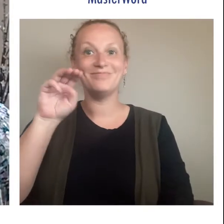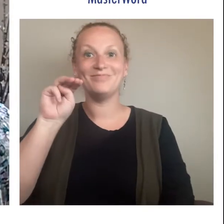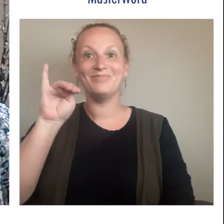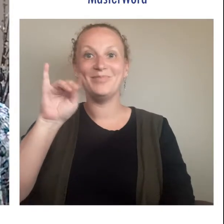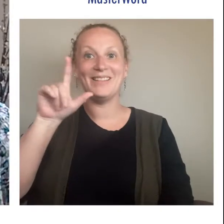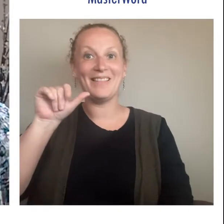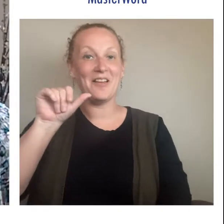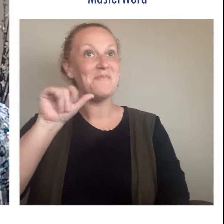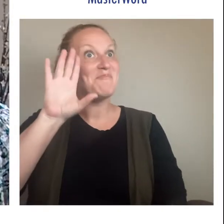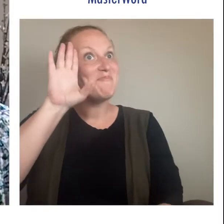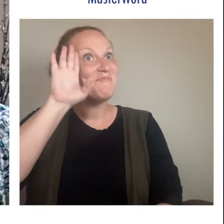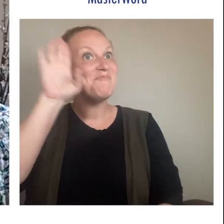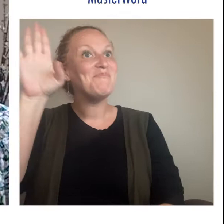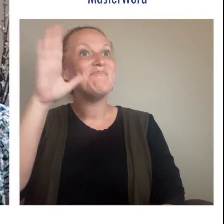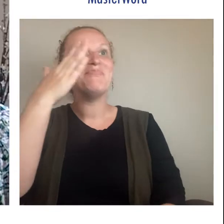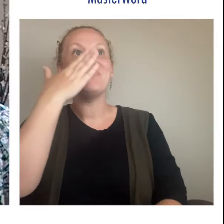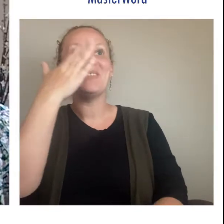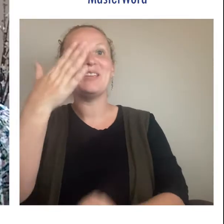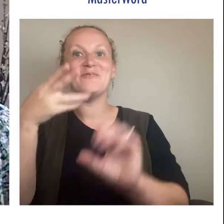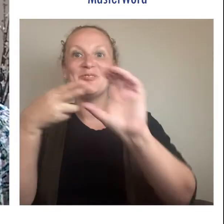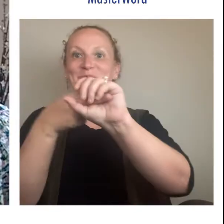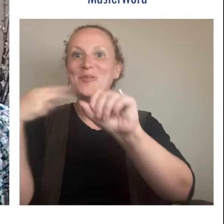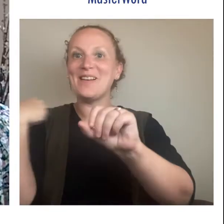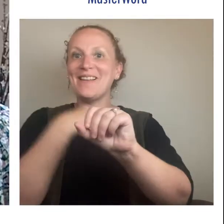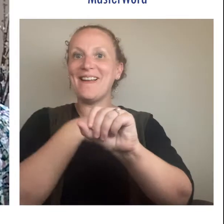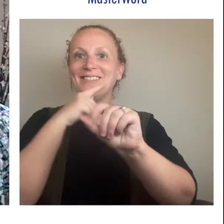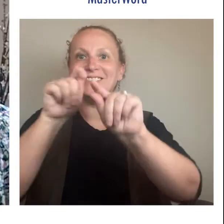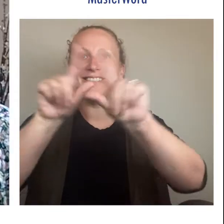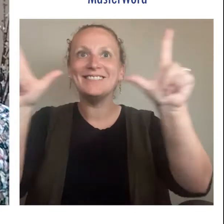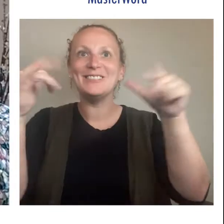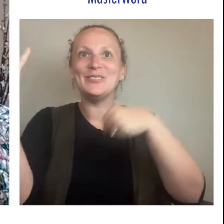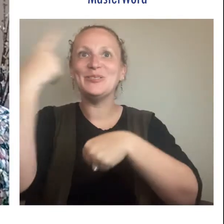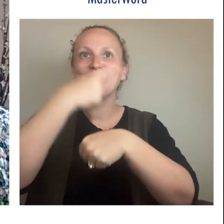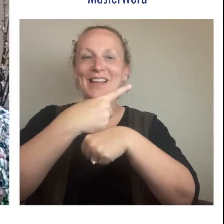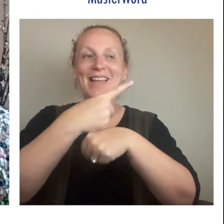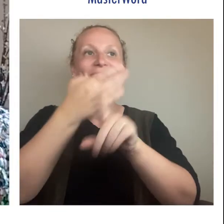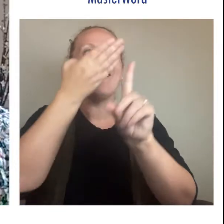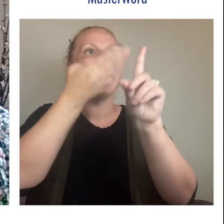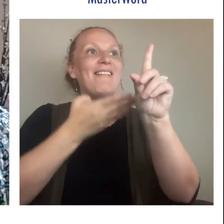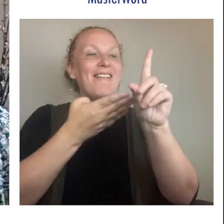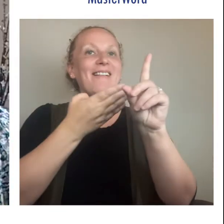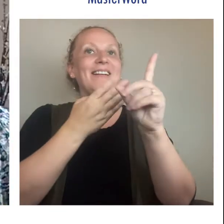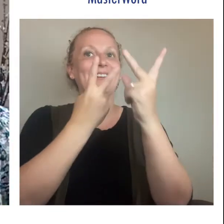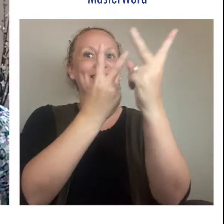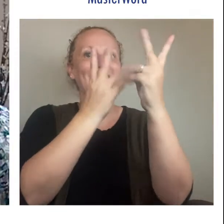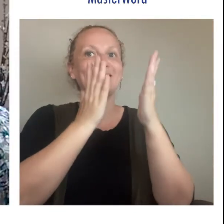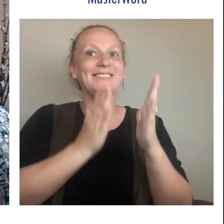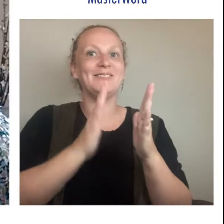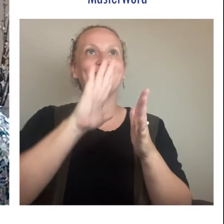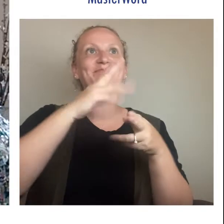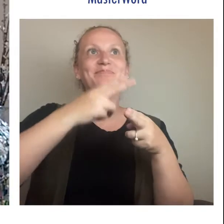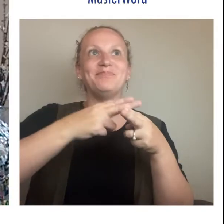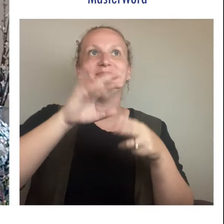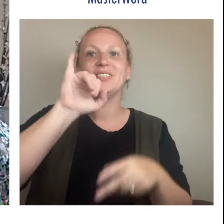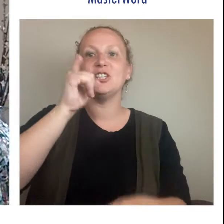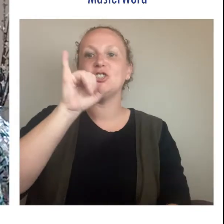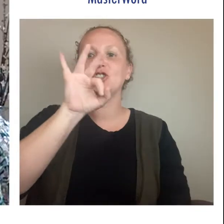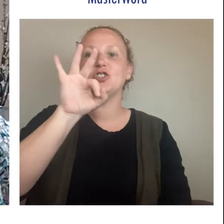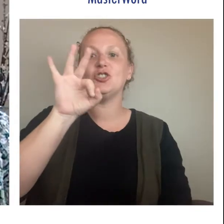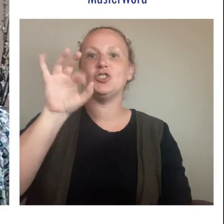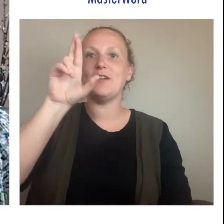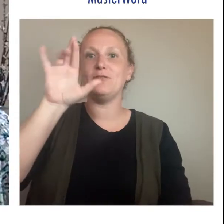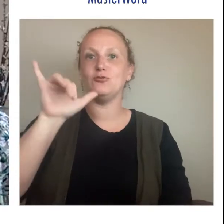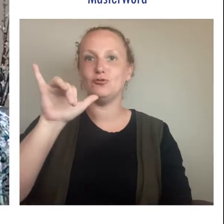Thank you for joining us today. We are very honored to have with us today Jeffrey Amato, who is a